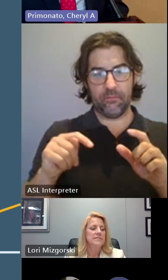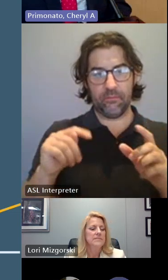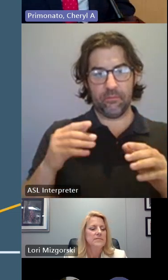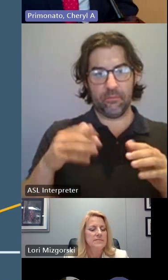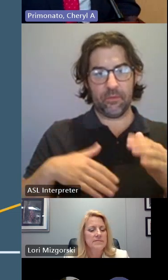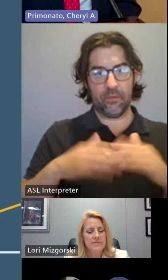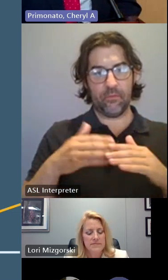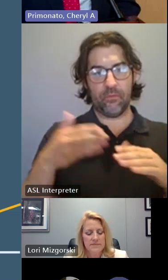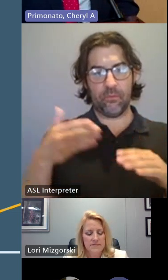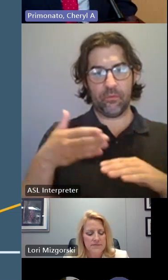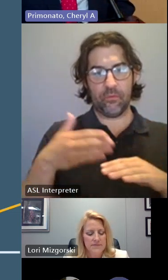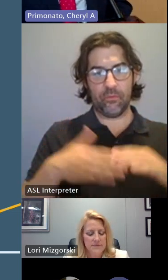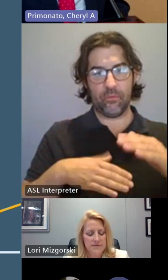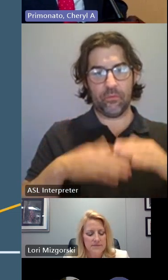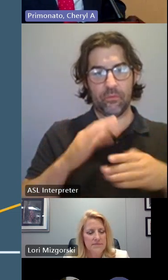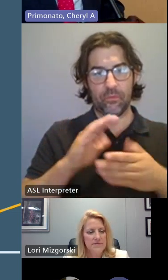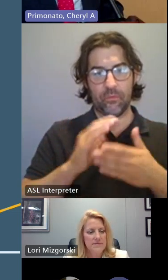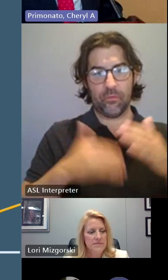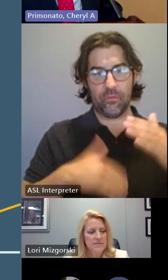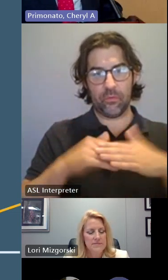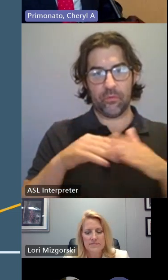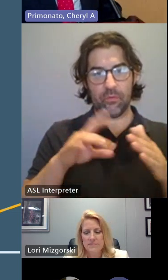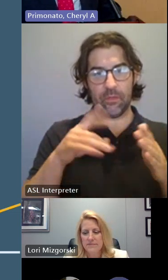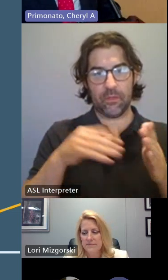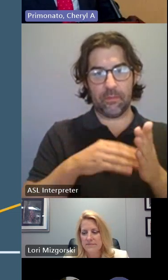to exceed of